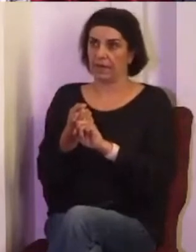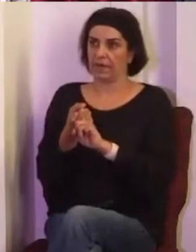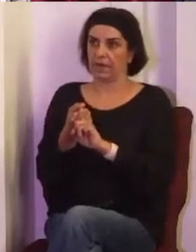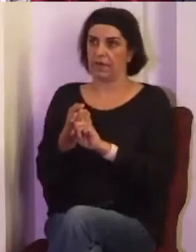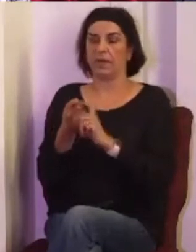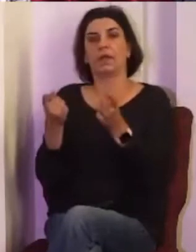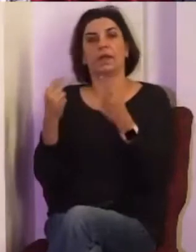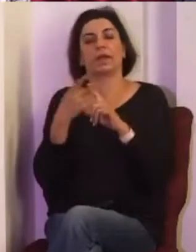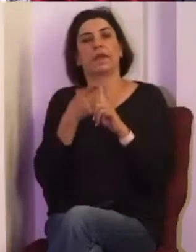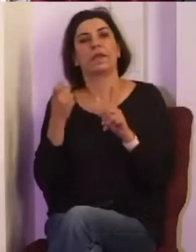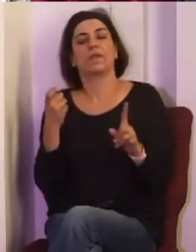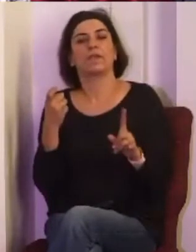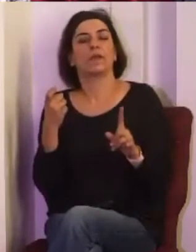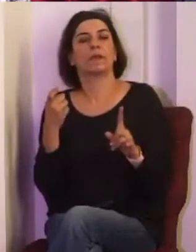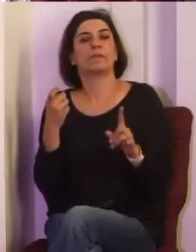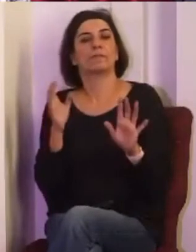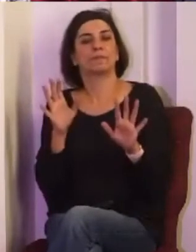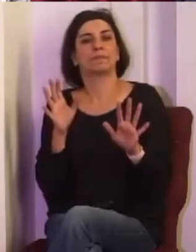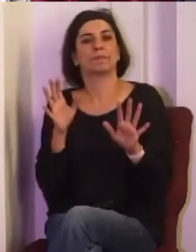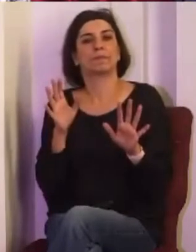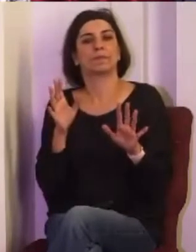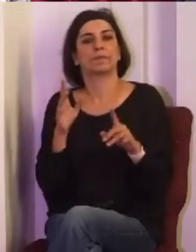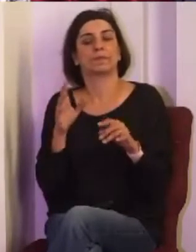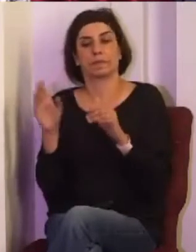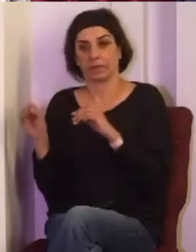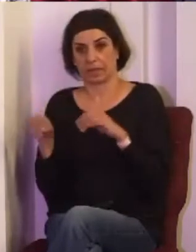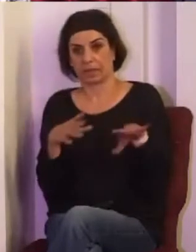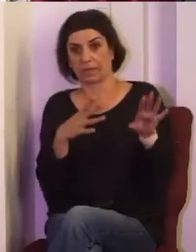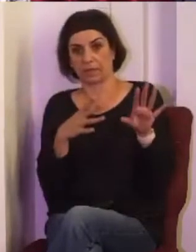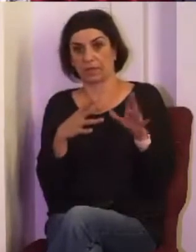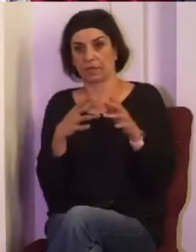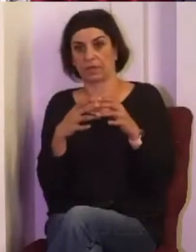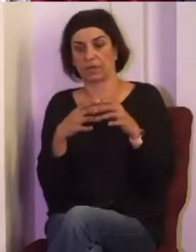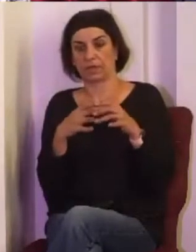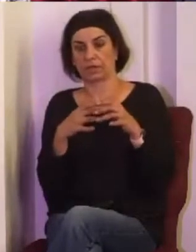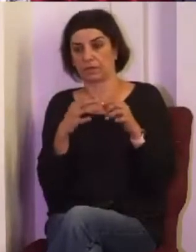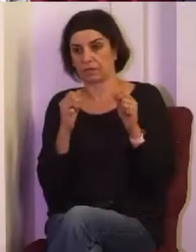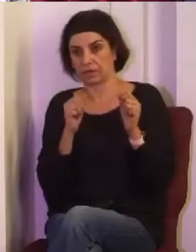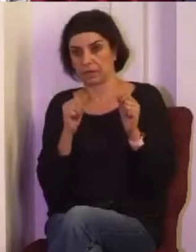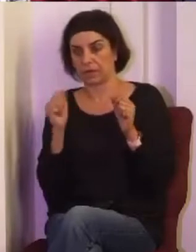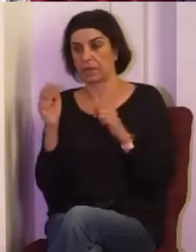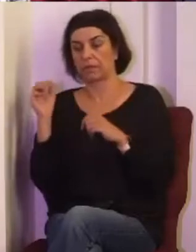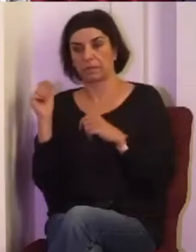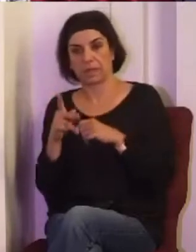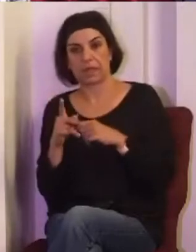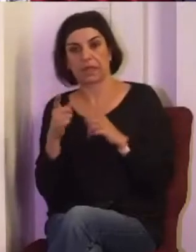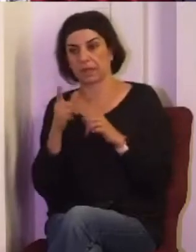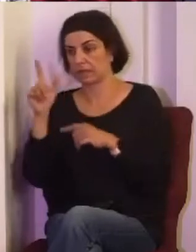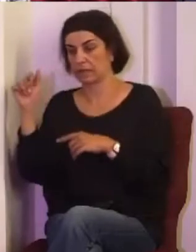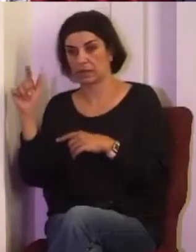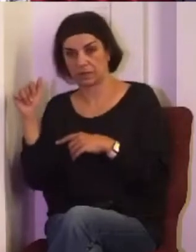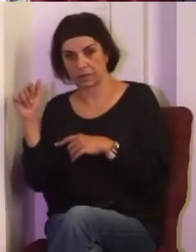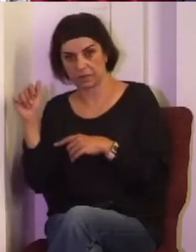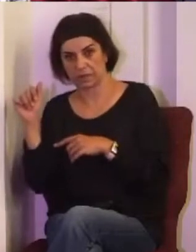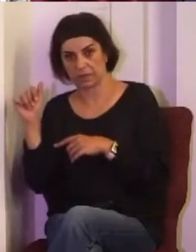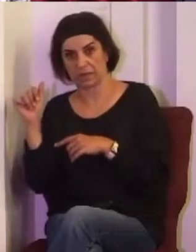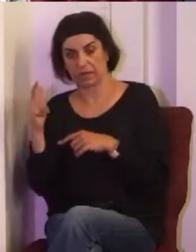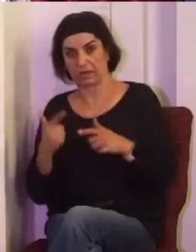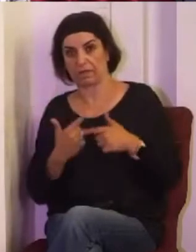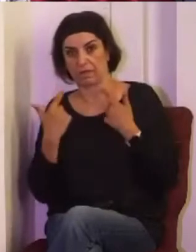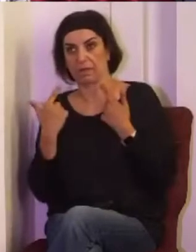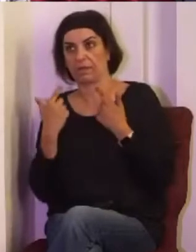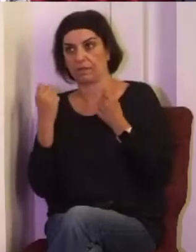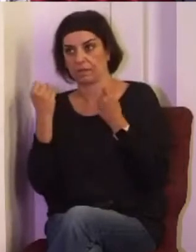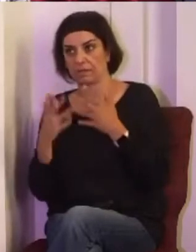I came from, when I moved away from here and then moved back here, I was in Louisiana for those many years, and which